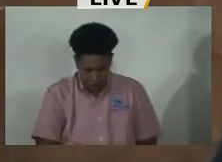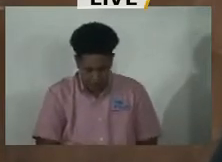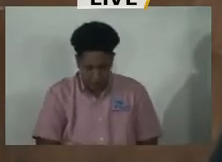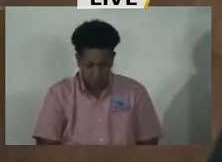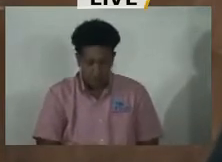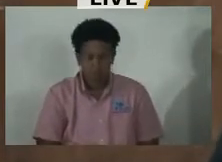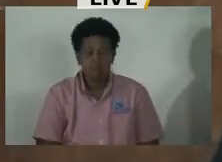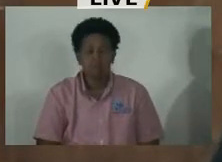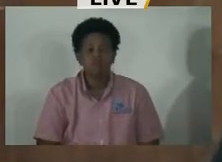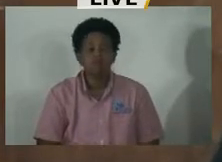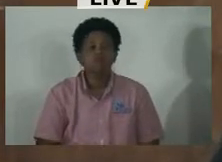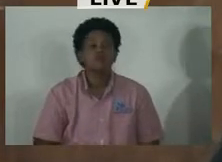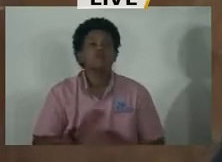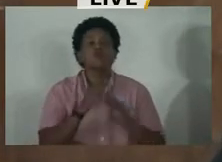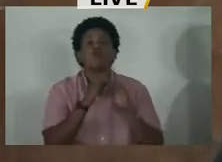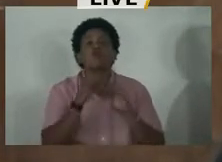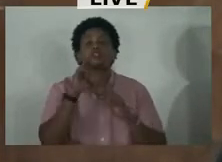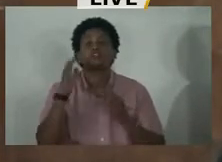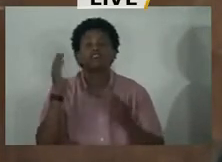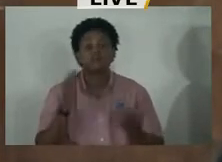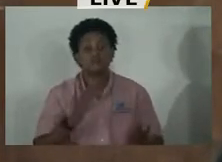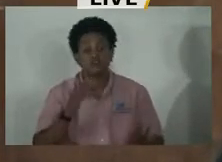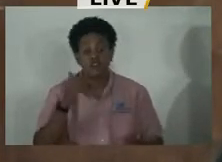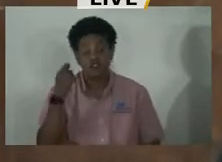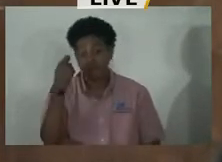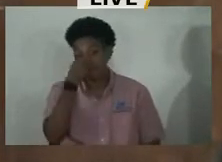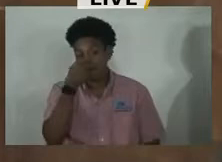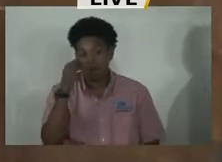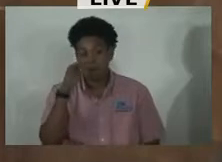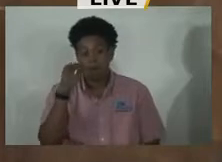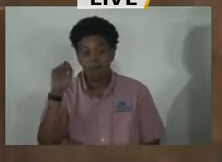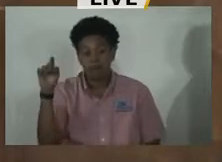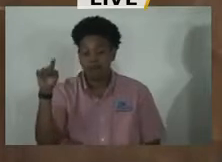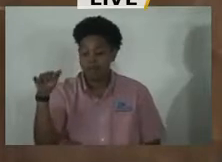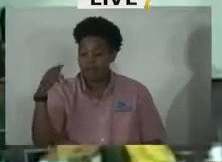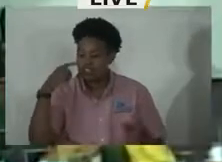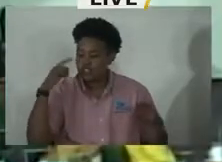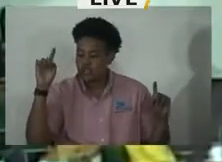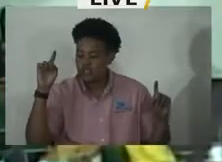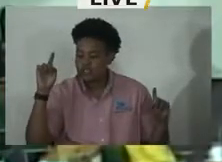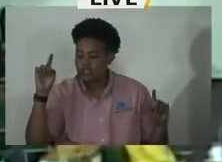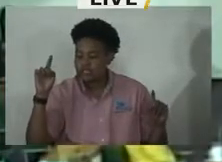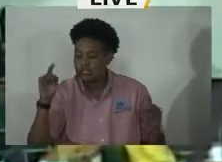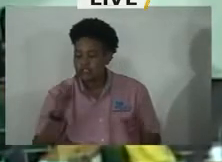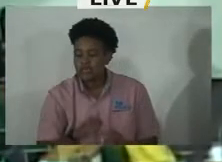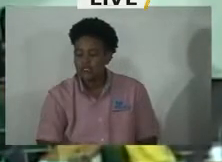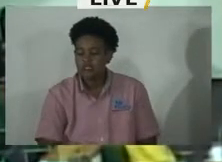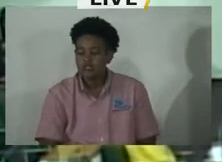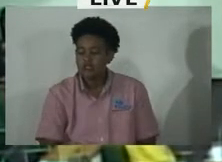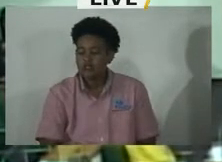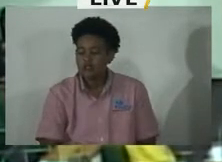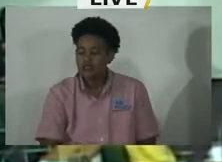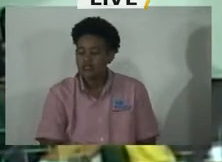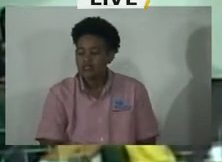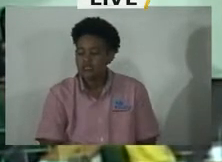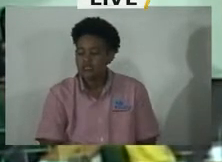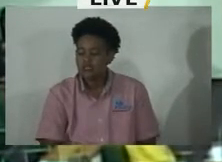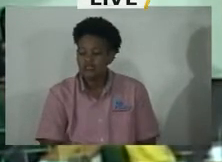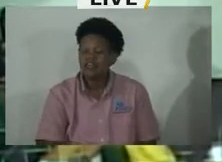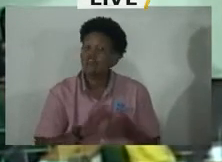prohibition on importation was challenged. That challenge did not succeed. And in the course of the